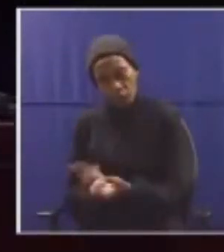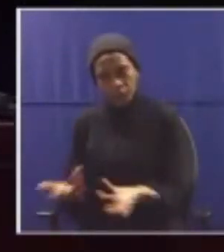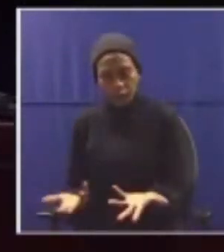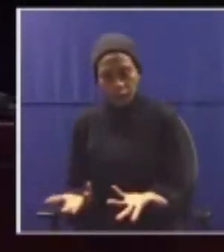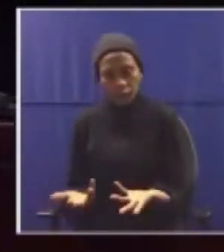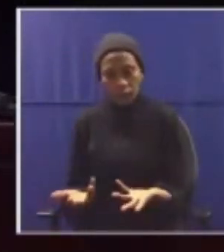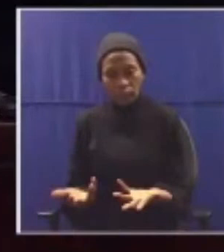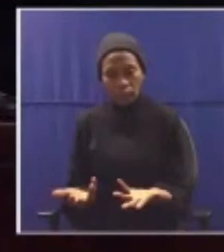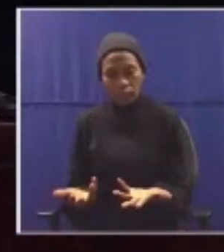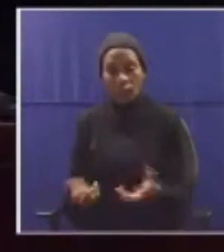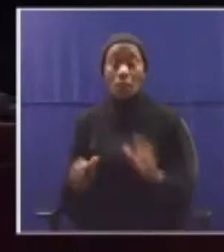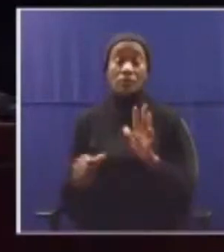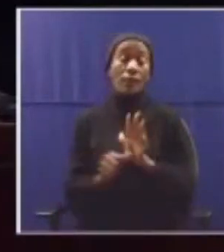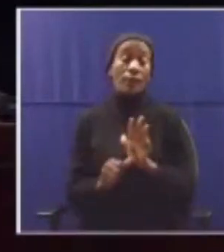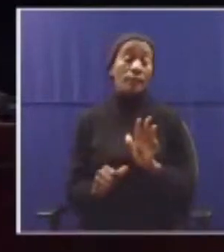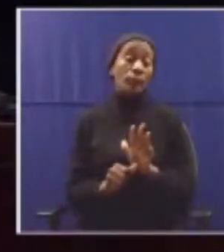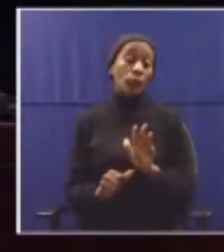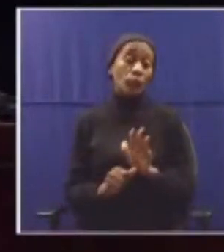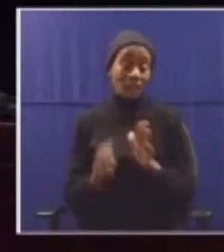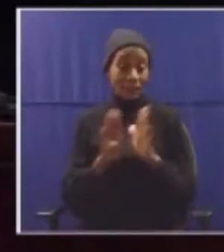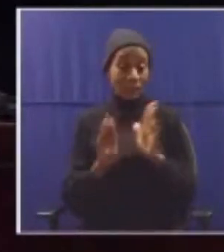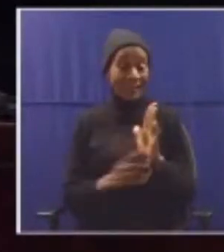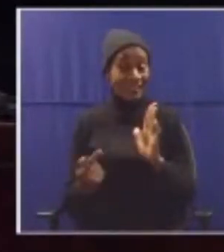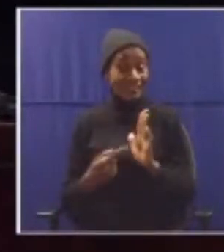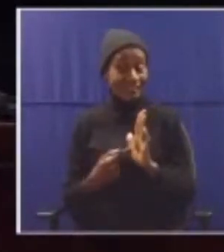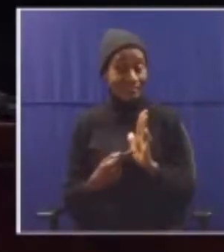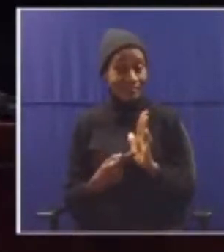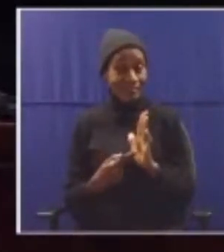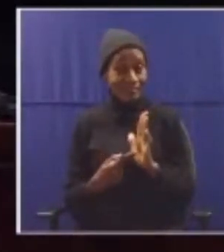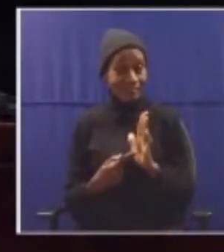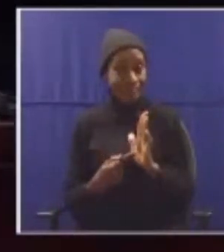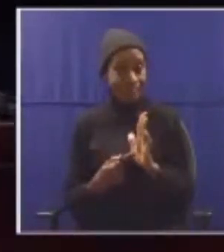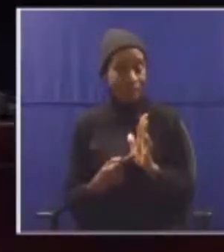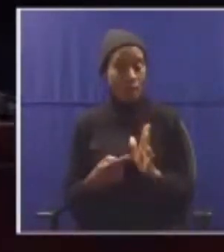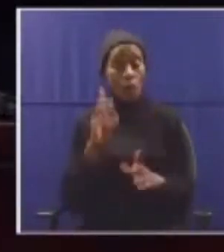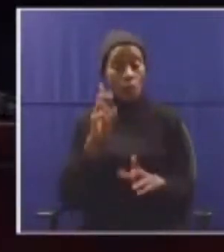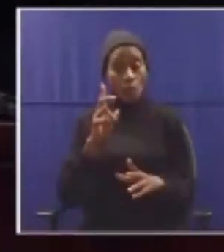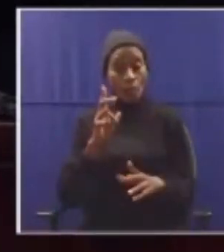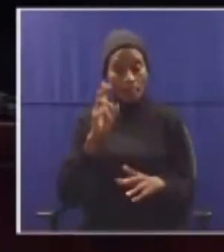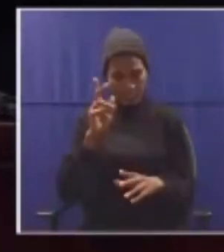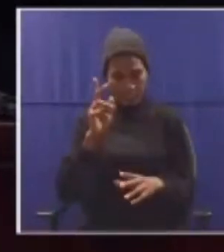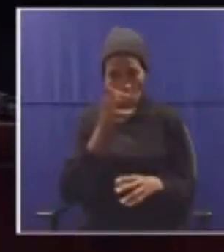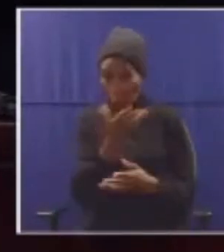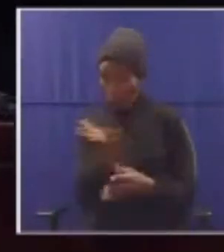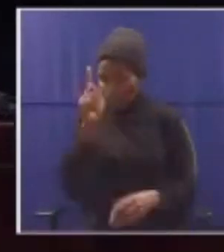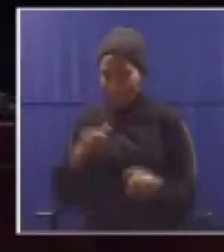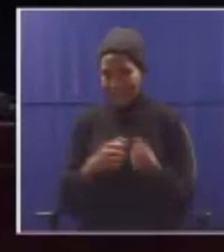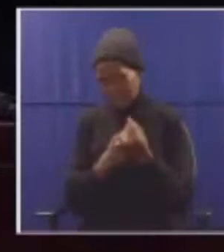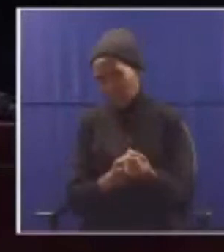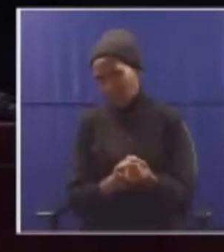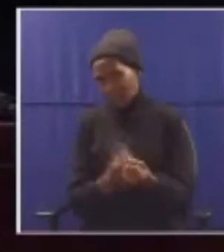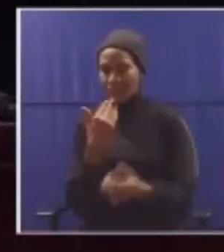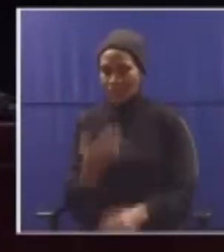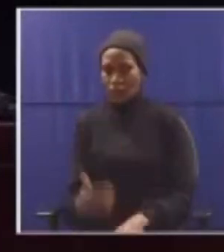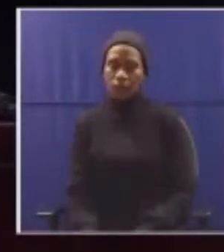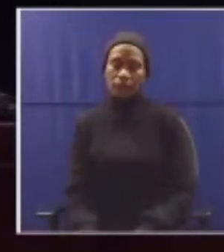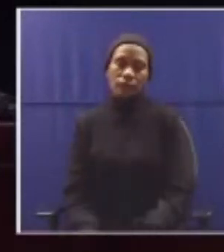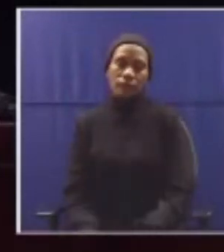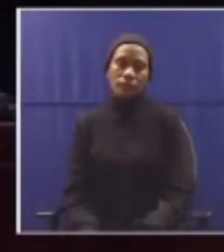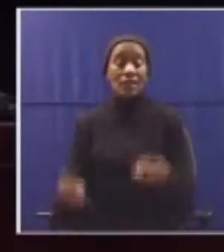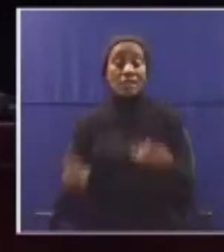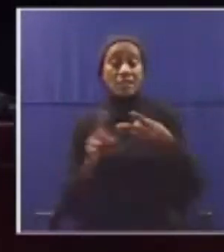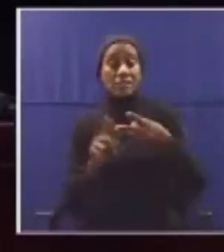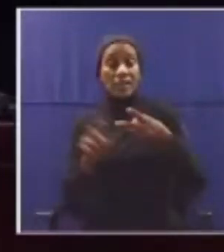this is a very important bill, and it should be supported. Thank you very much. Thank you. The